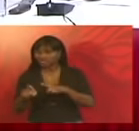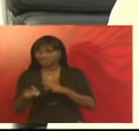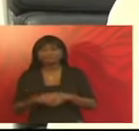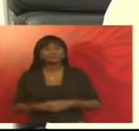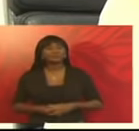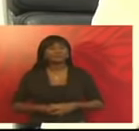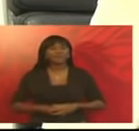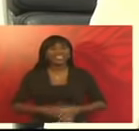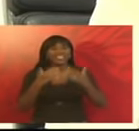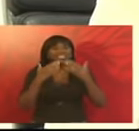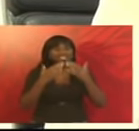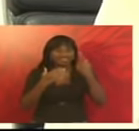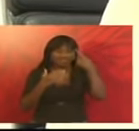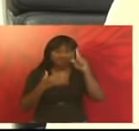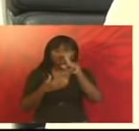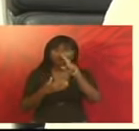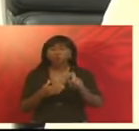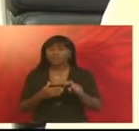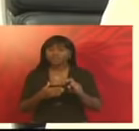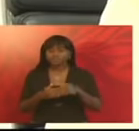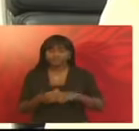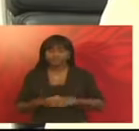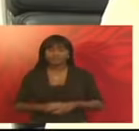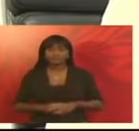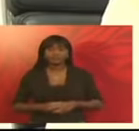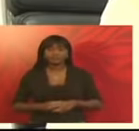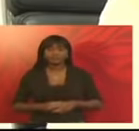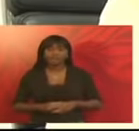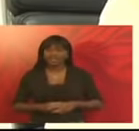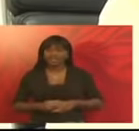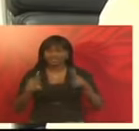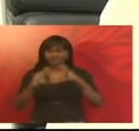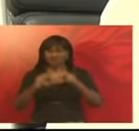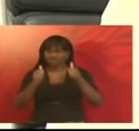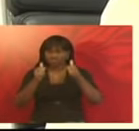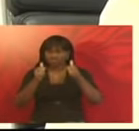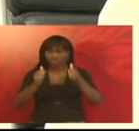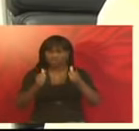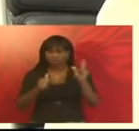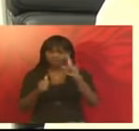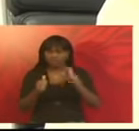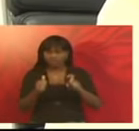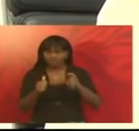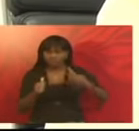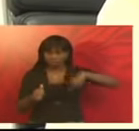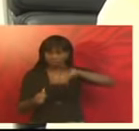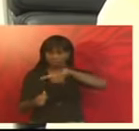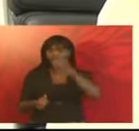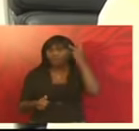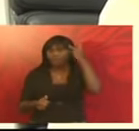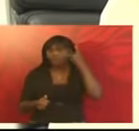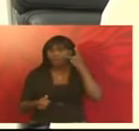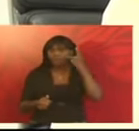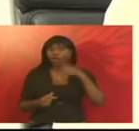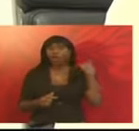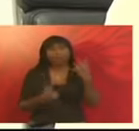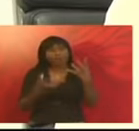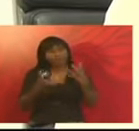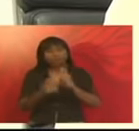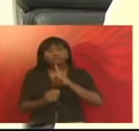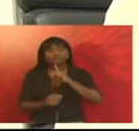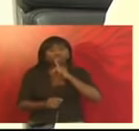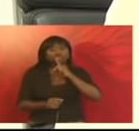Thank you for that question, Mr. Khan, and that's an excellent question. We as parents always want to be sure that we